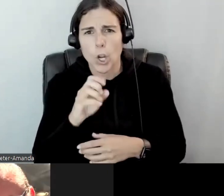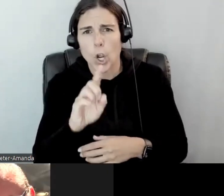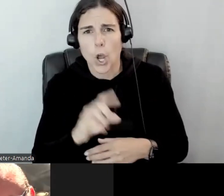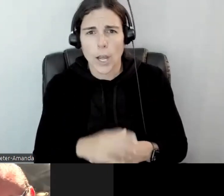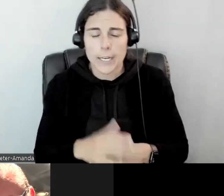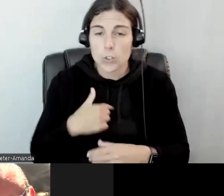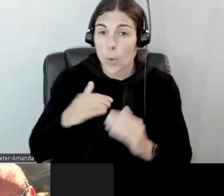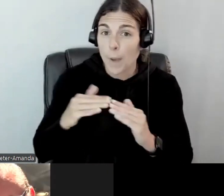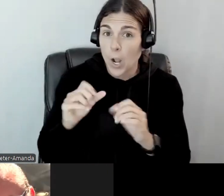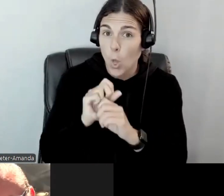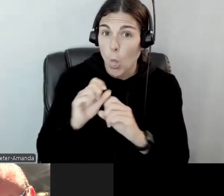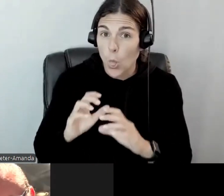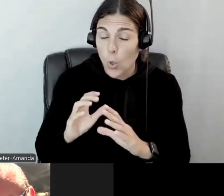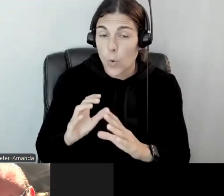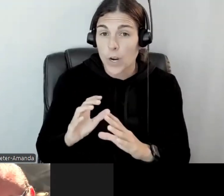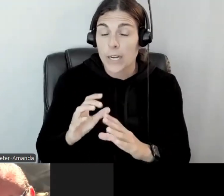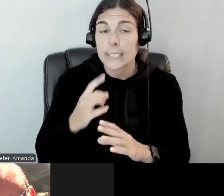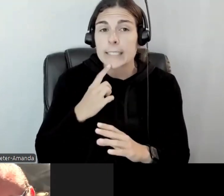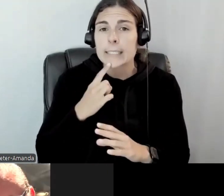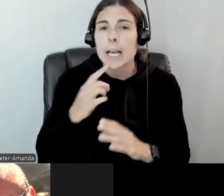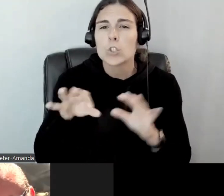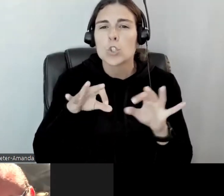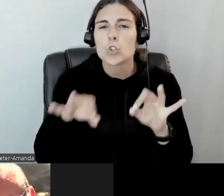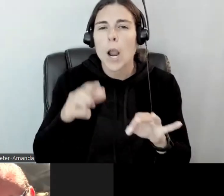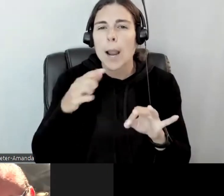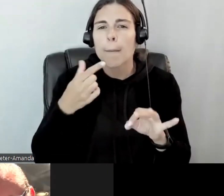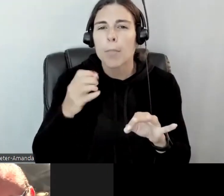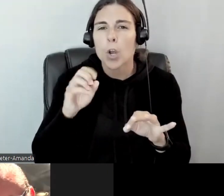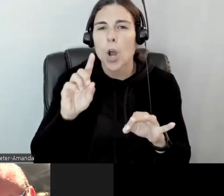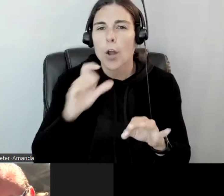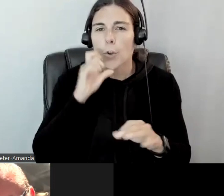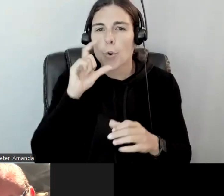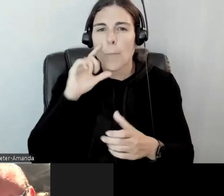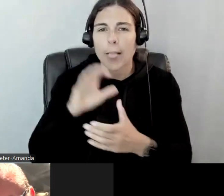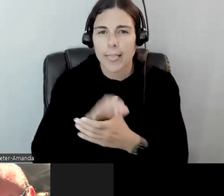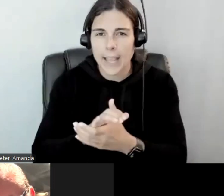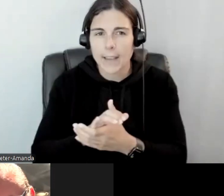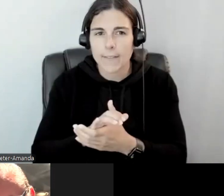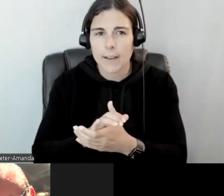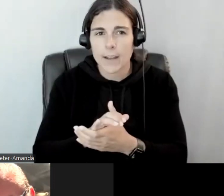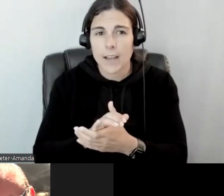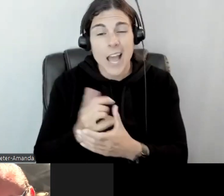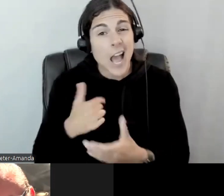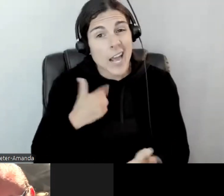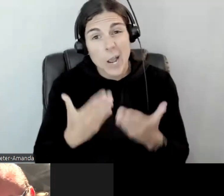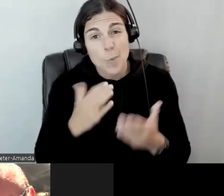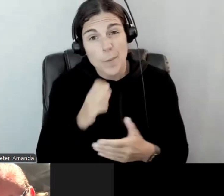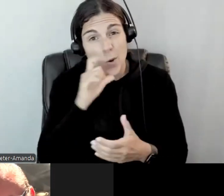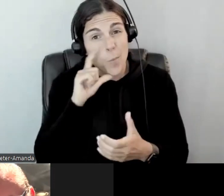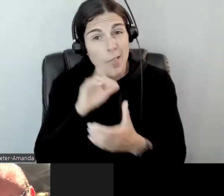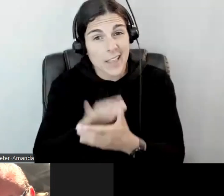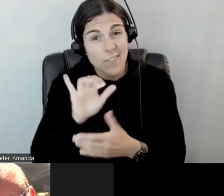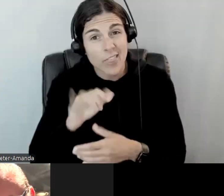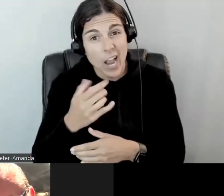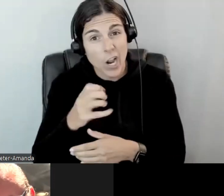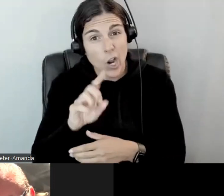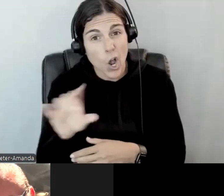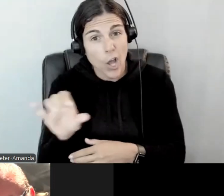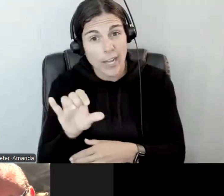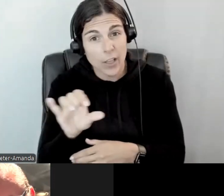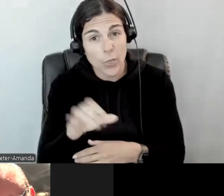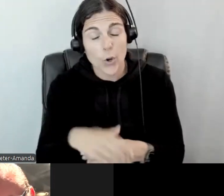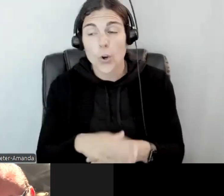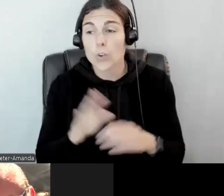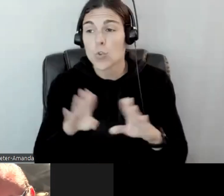said, describe the God that you don't believe in, and chances are I don't believe in that God either. So I think, you know, opening up